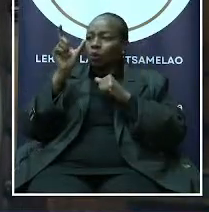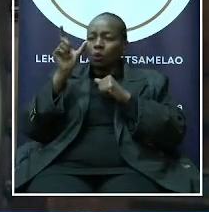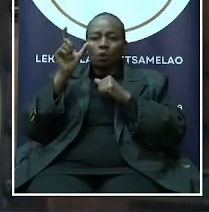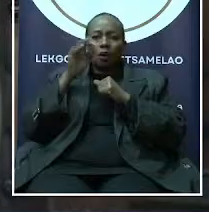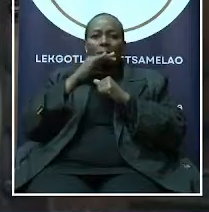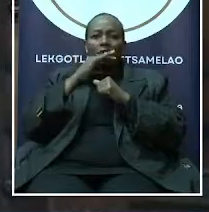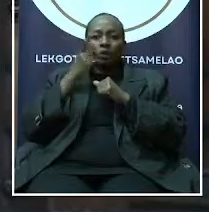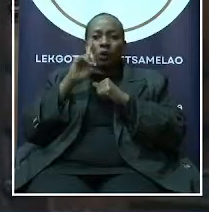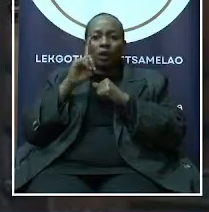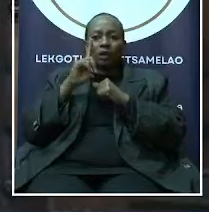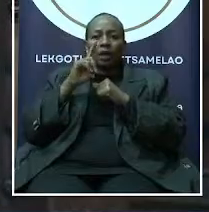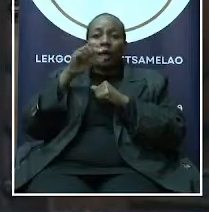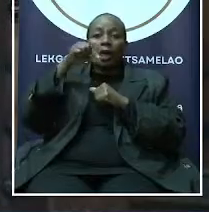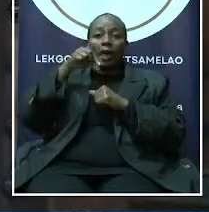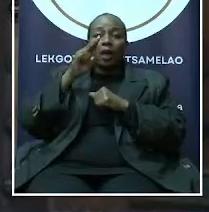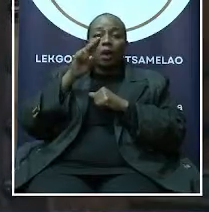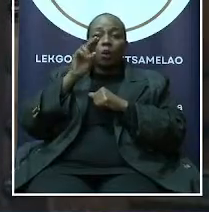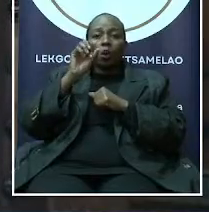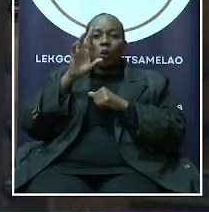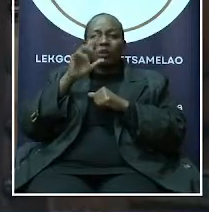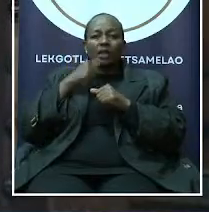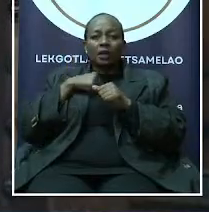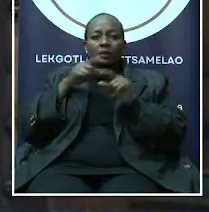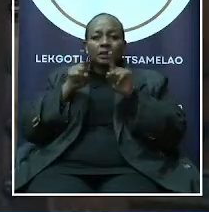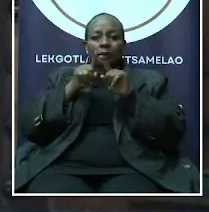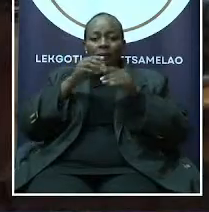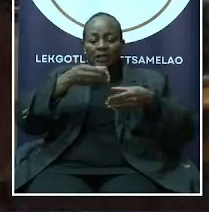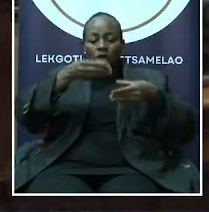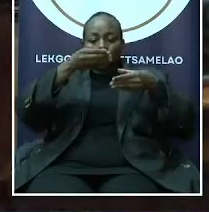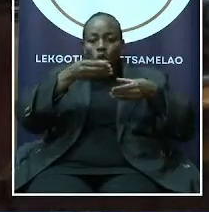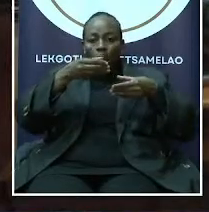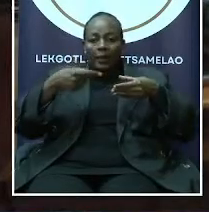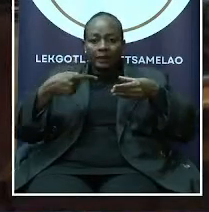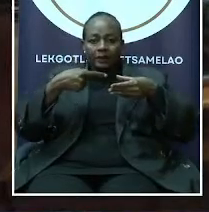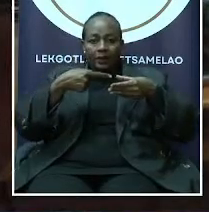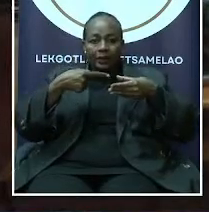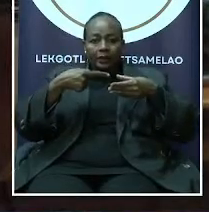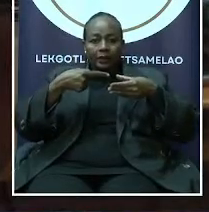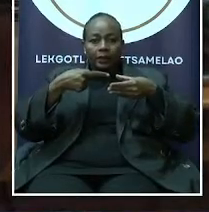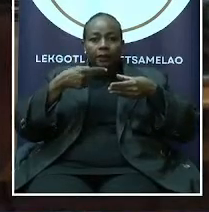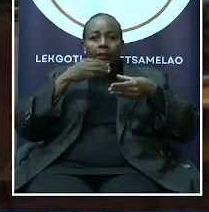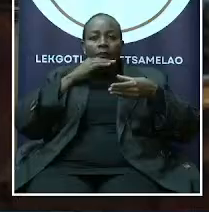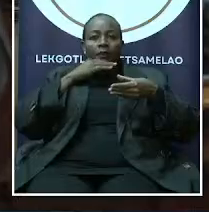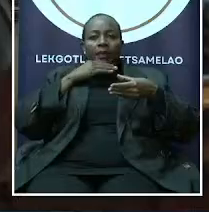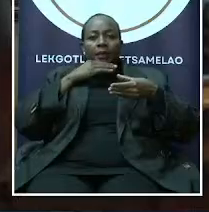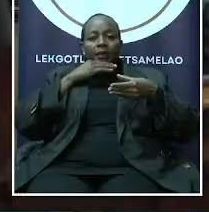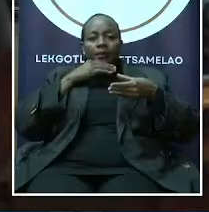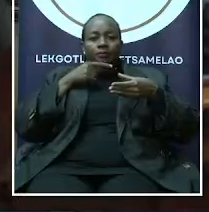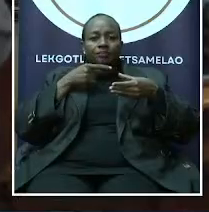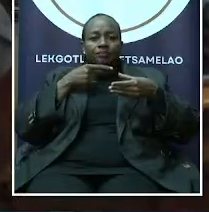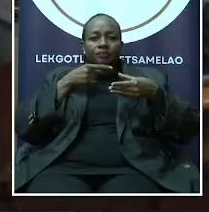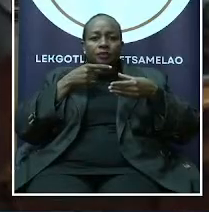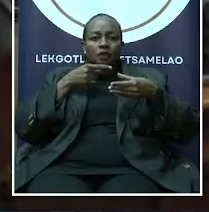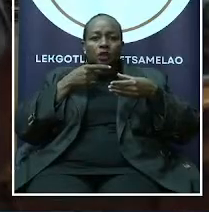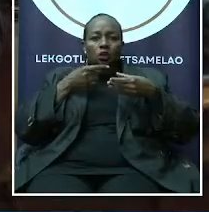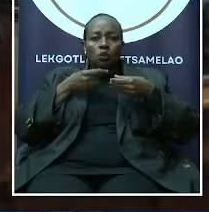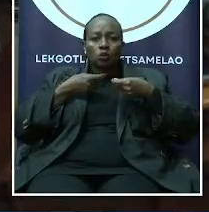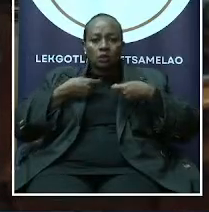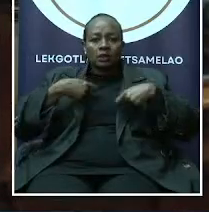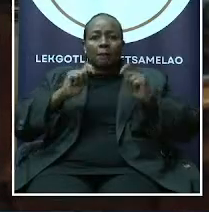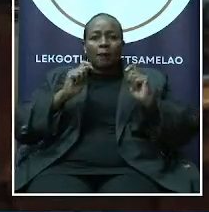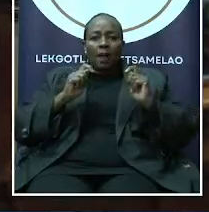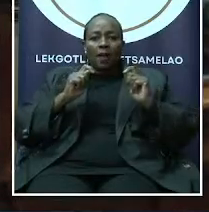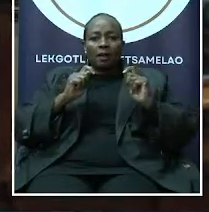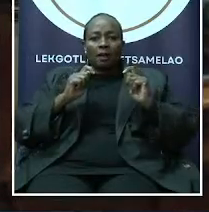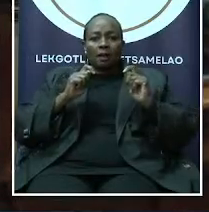quota is. A quota is a prescription document to how you are going to supply or how you are